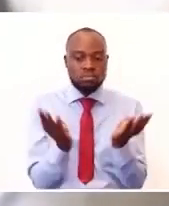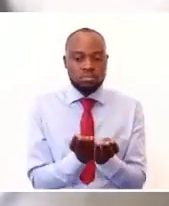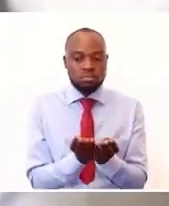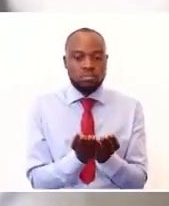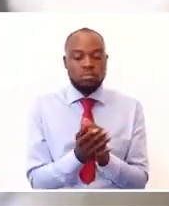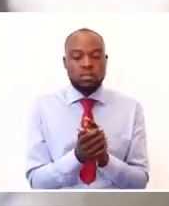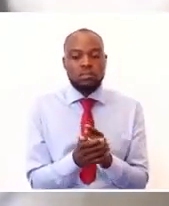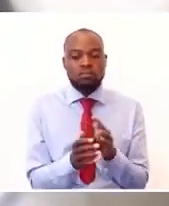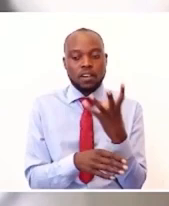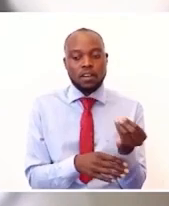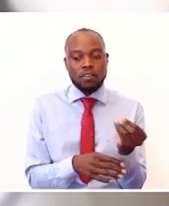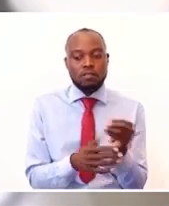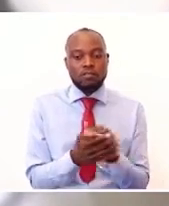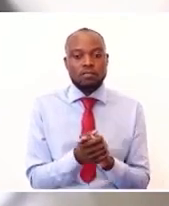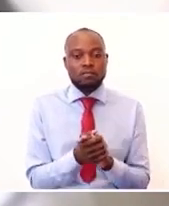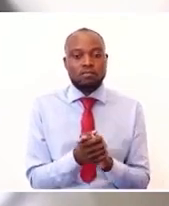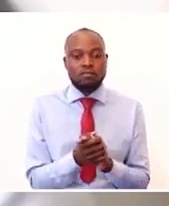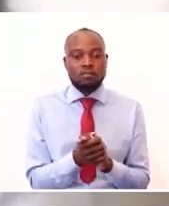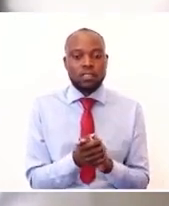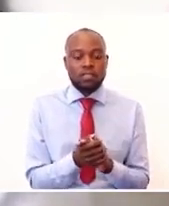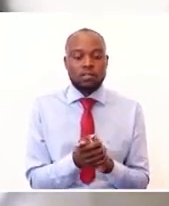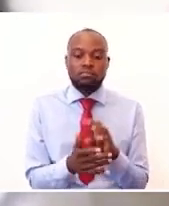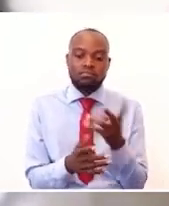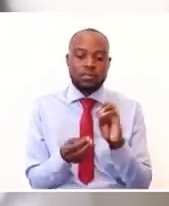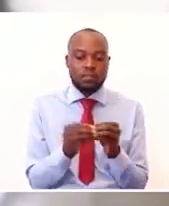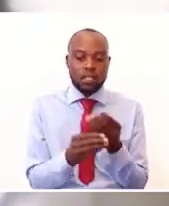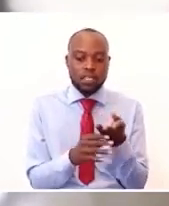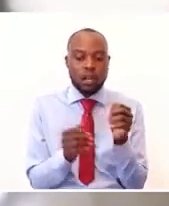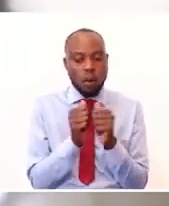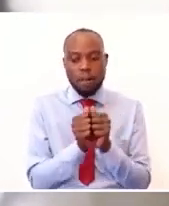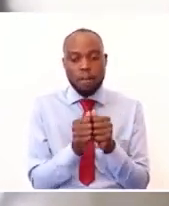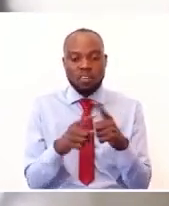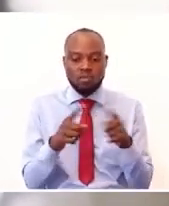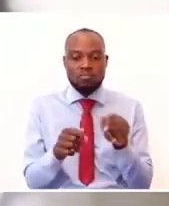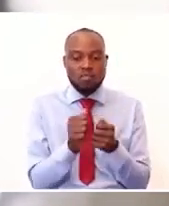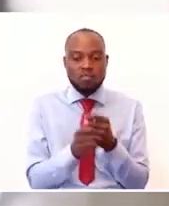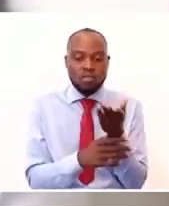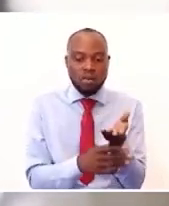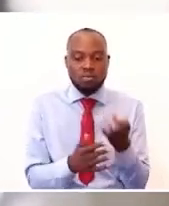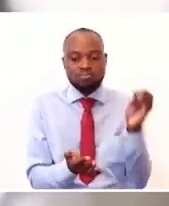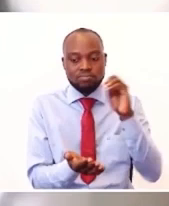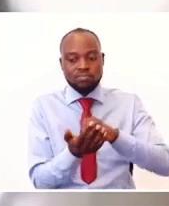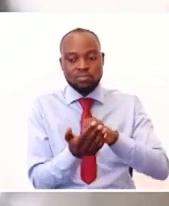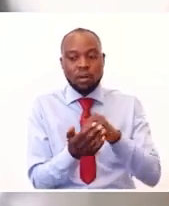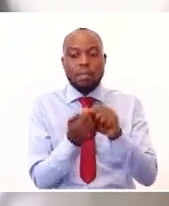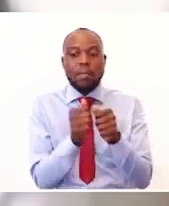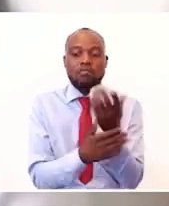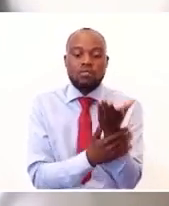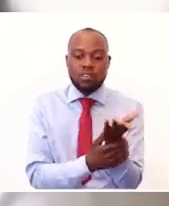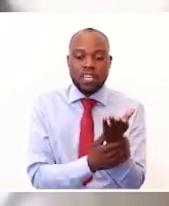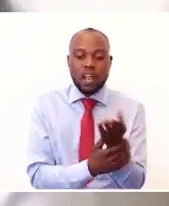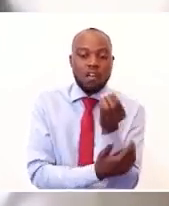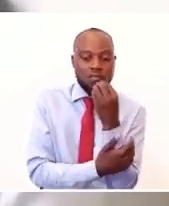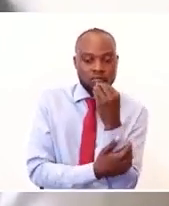vaccinated a very, very large percentage of people. And this crisis, on top of the other crises, food